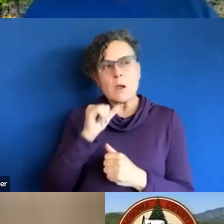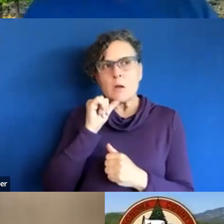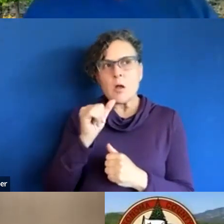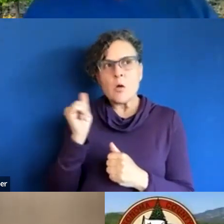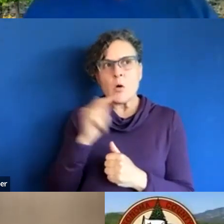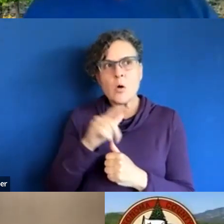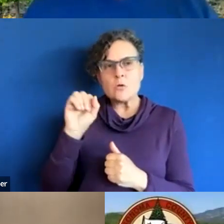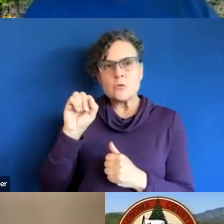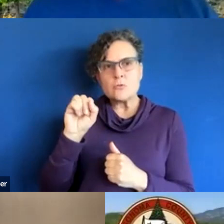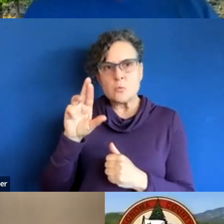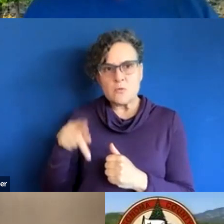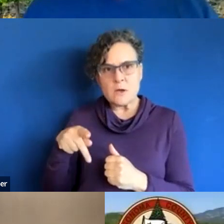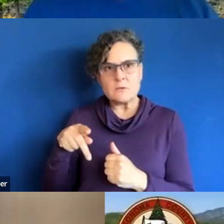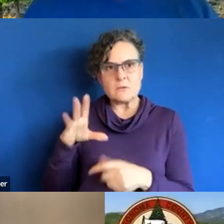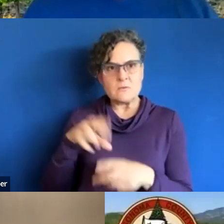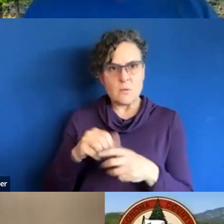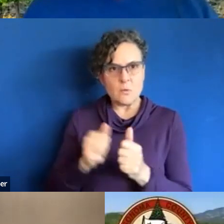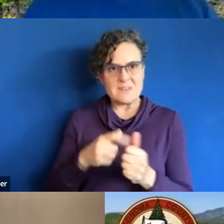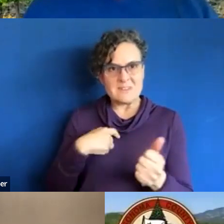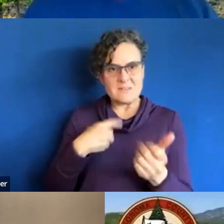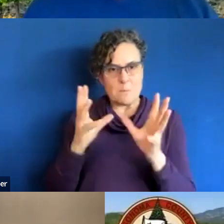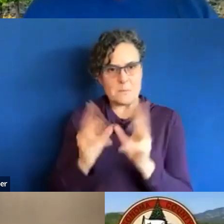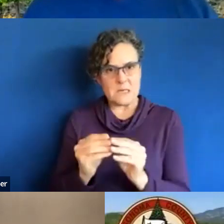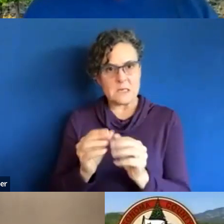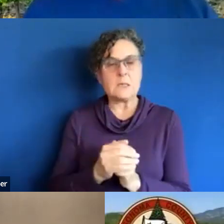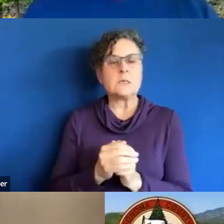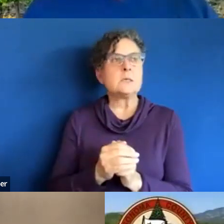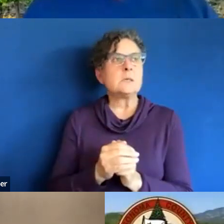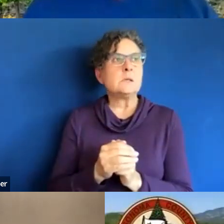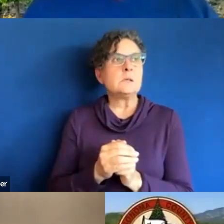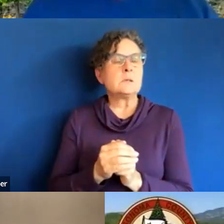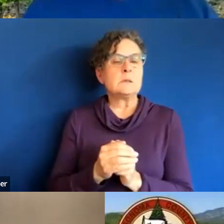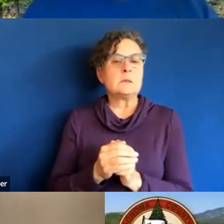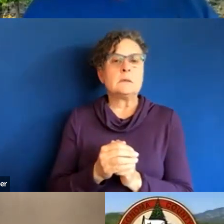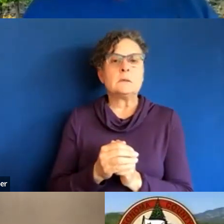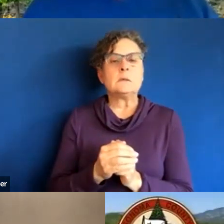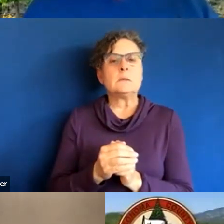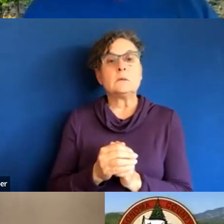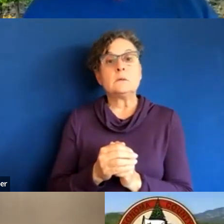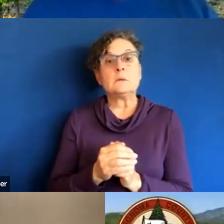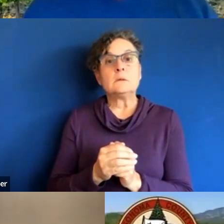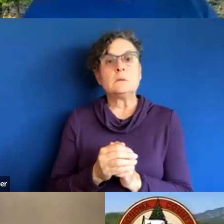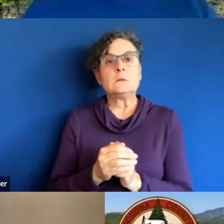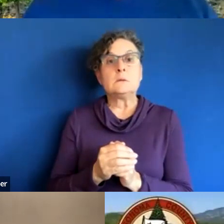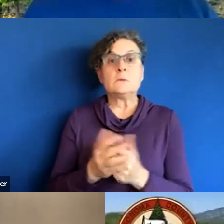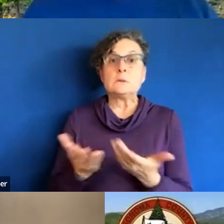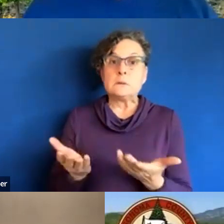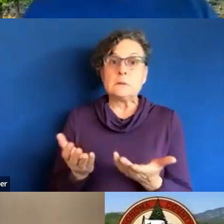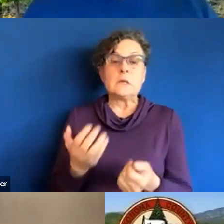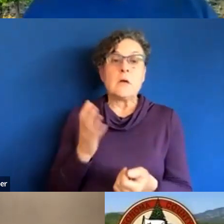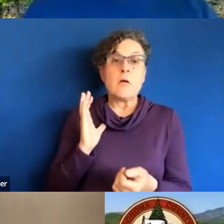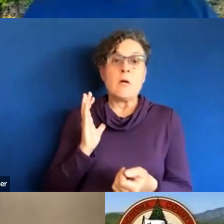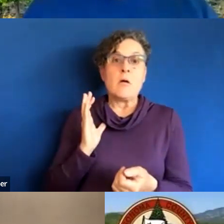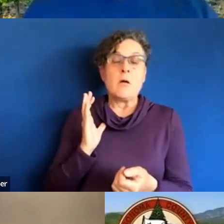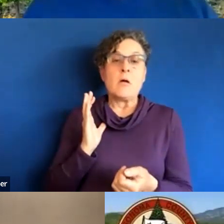if we answered that, but I just wanted to state that, you know, the way that that our work goes is we are not